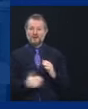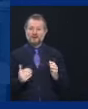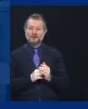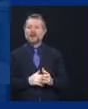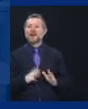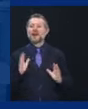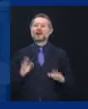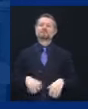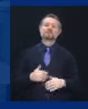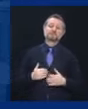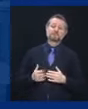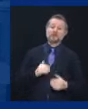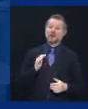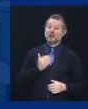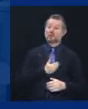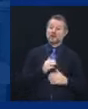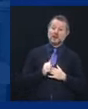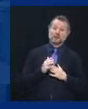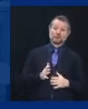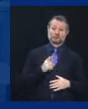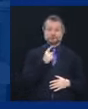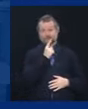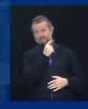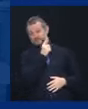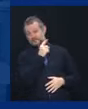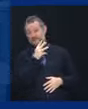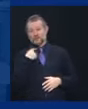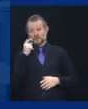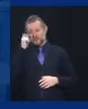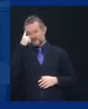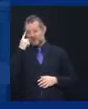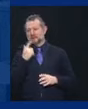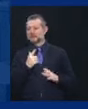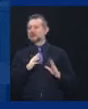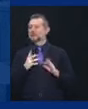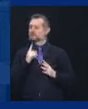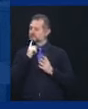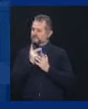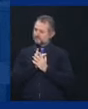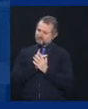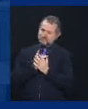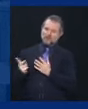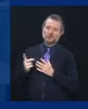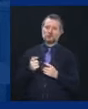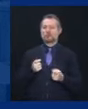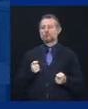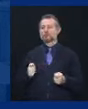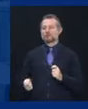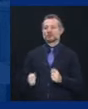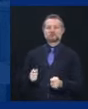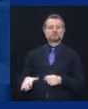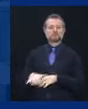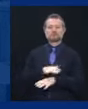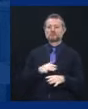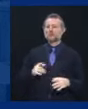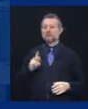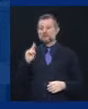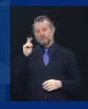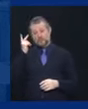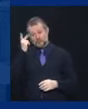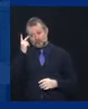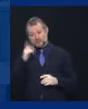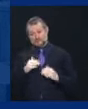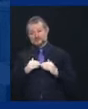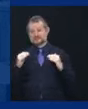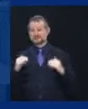our leaders, our government failed to make the adjustments. Our political system failed